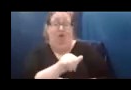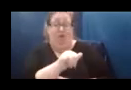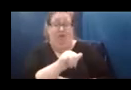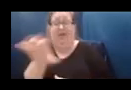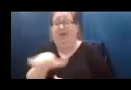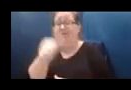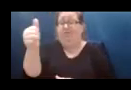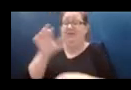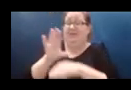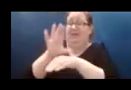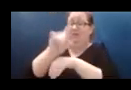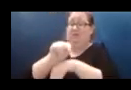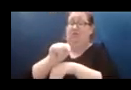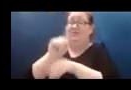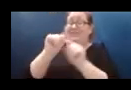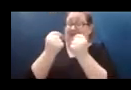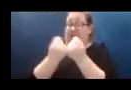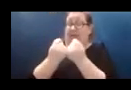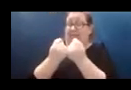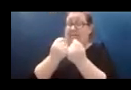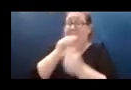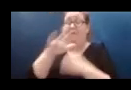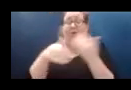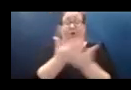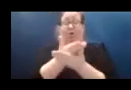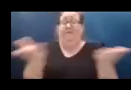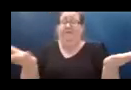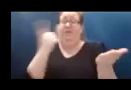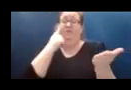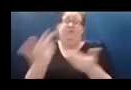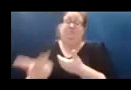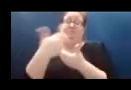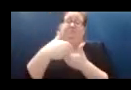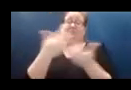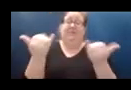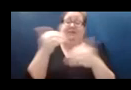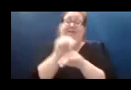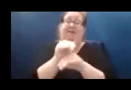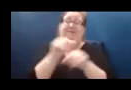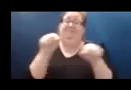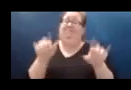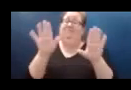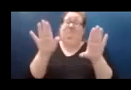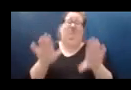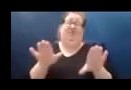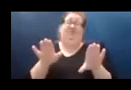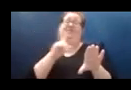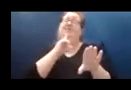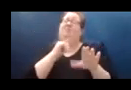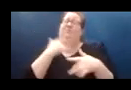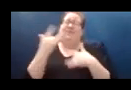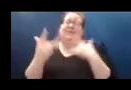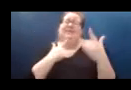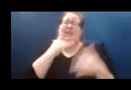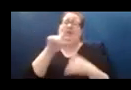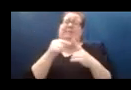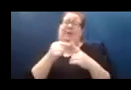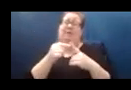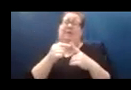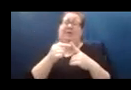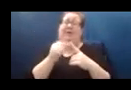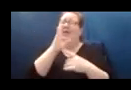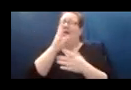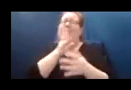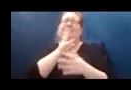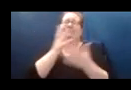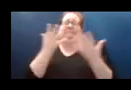consultant team and all of you for coming tonight. This is great. Really excited about it, and I'll stop talking